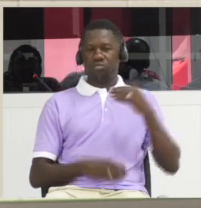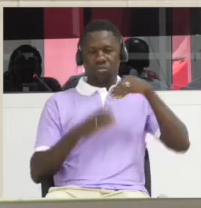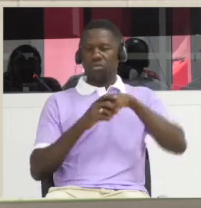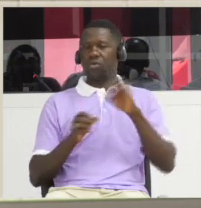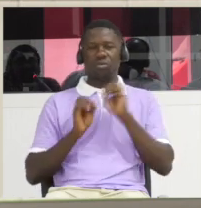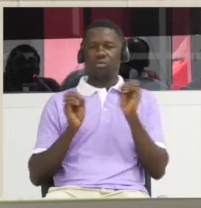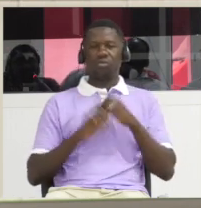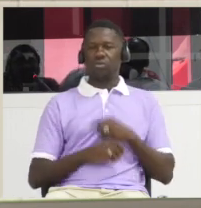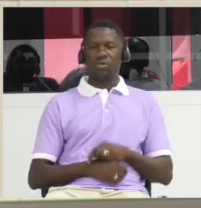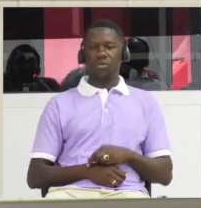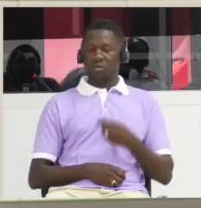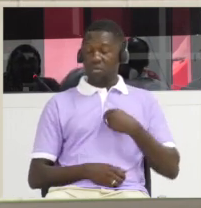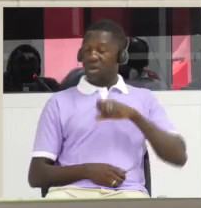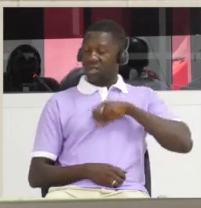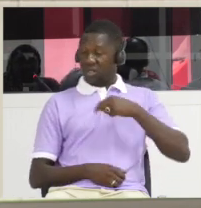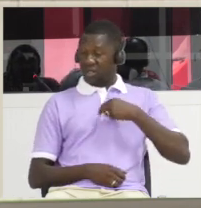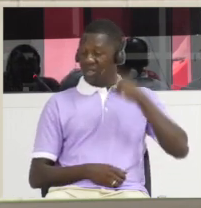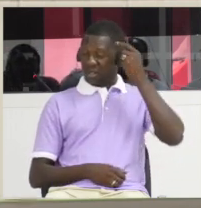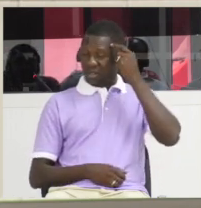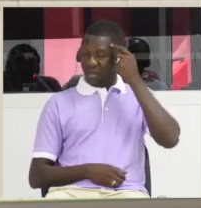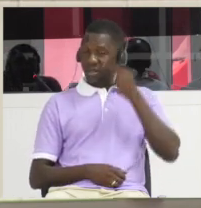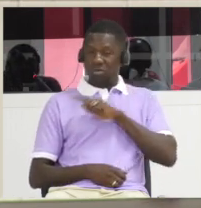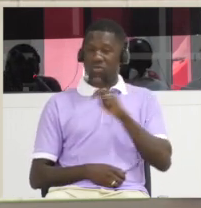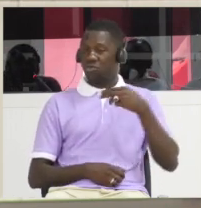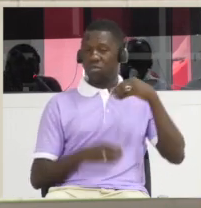And I don't think he would.